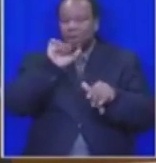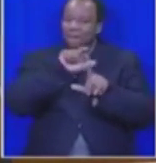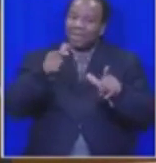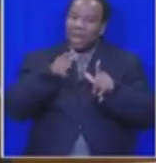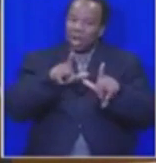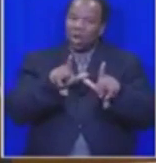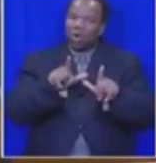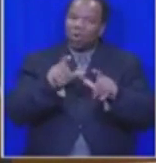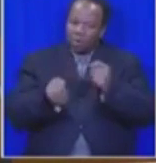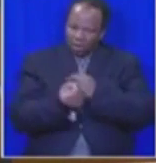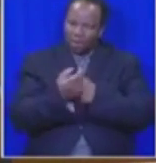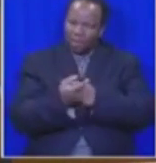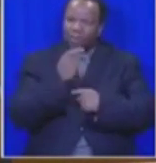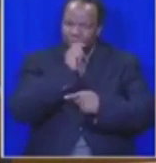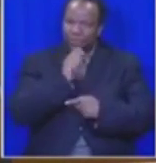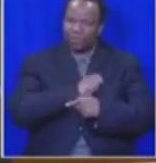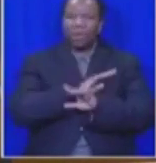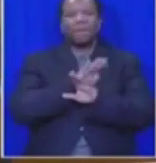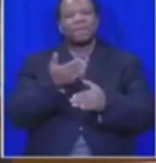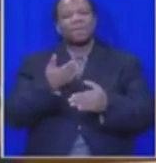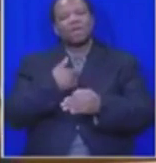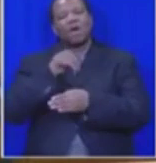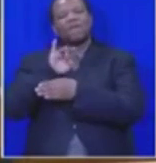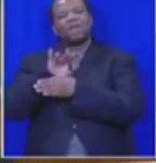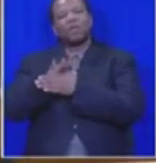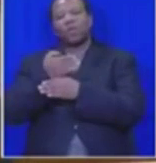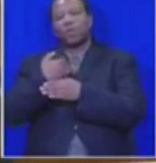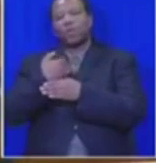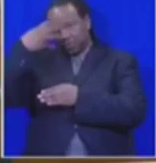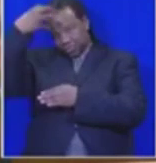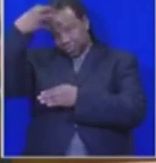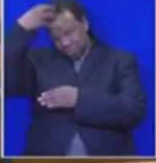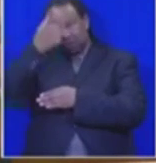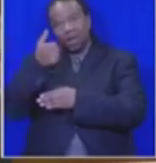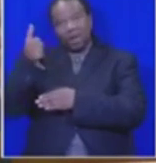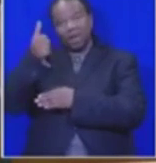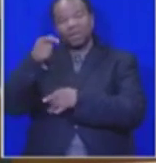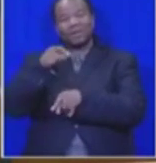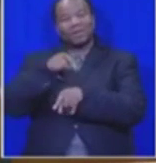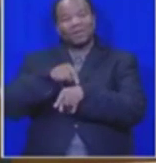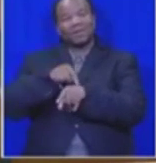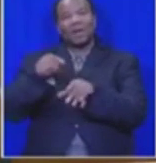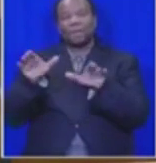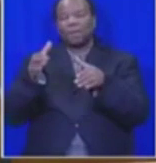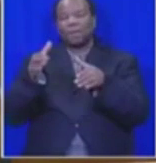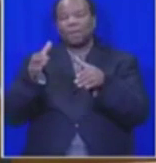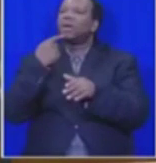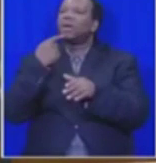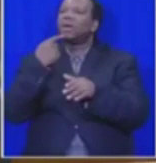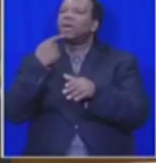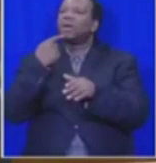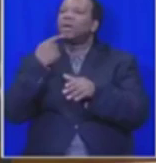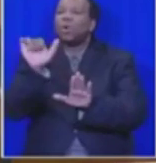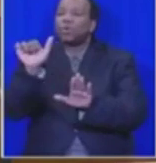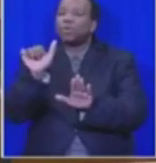course. I was advising the traditional leaders this time around that they must not lose